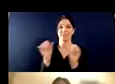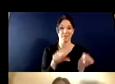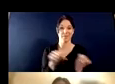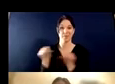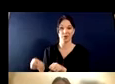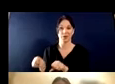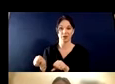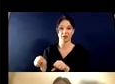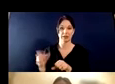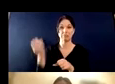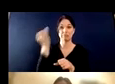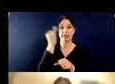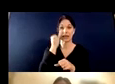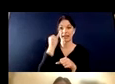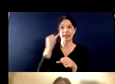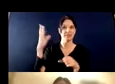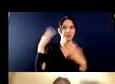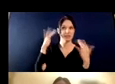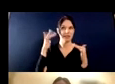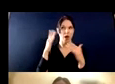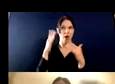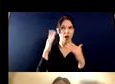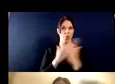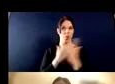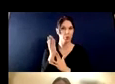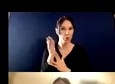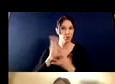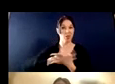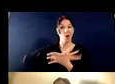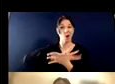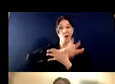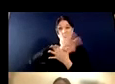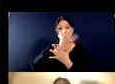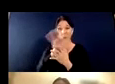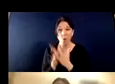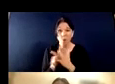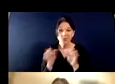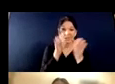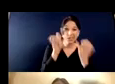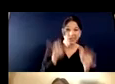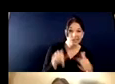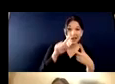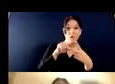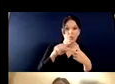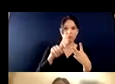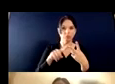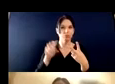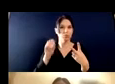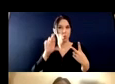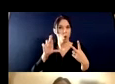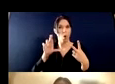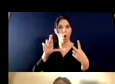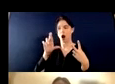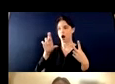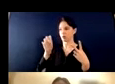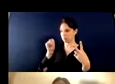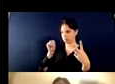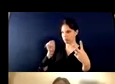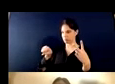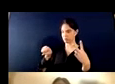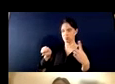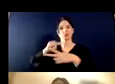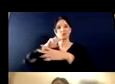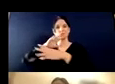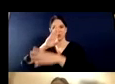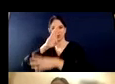pass through the entire hearing system compared to when it goes directly to the inner ear. That means there's no blockage